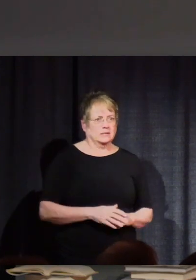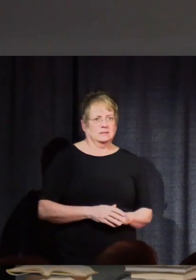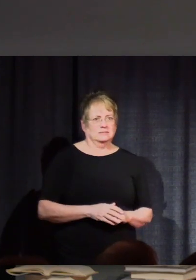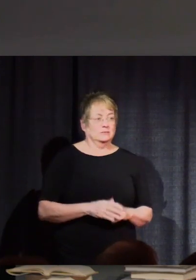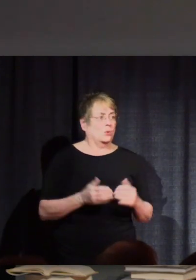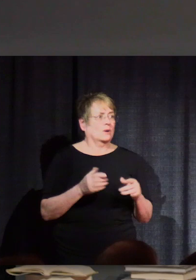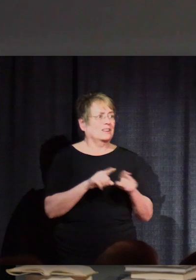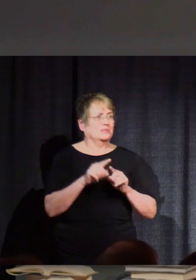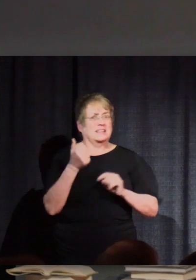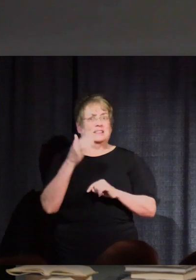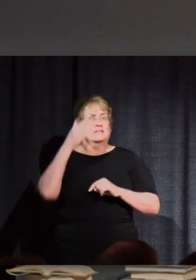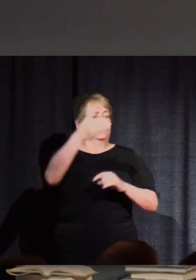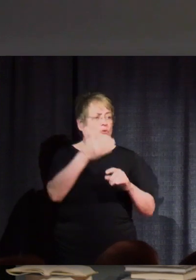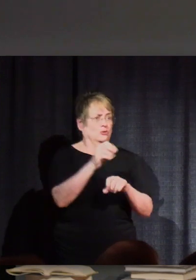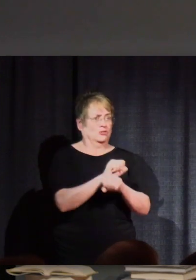any future opportunity.